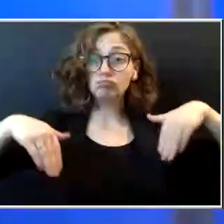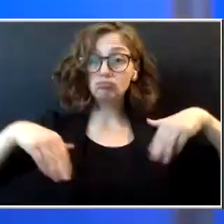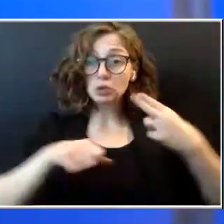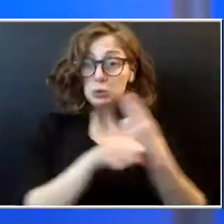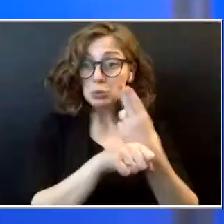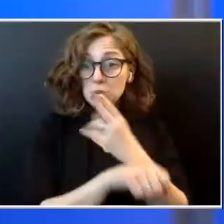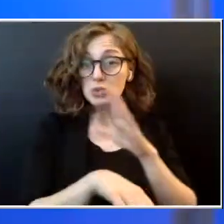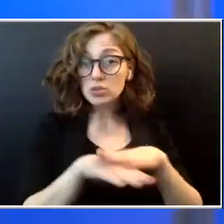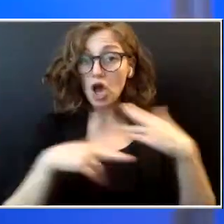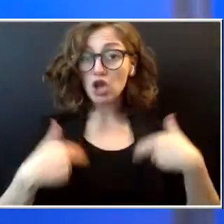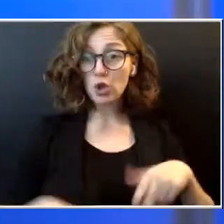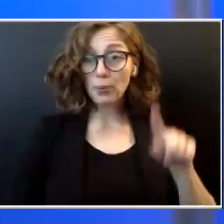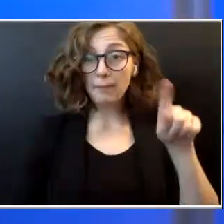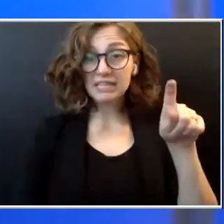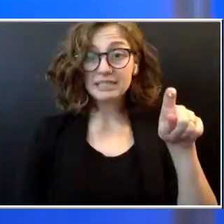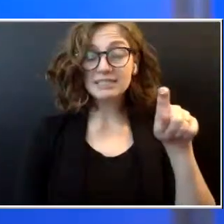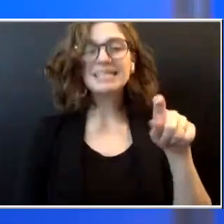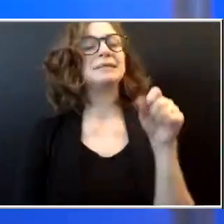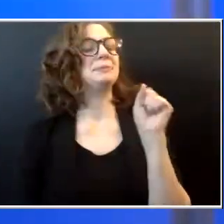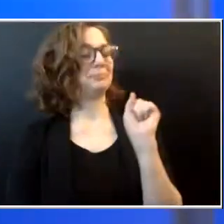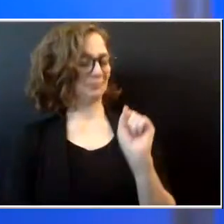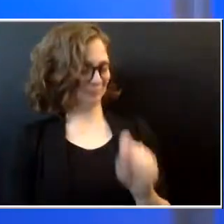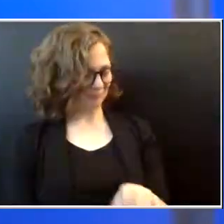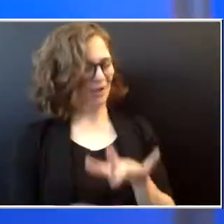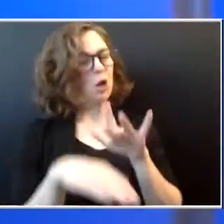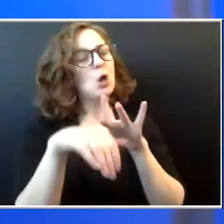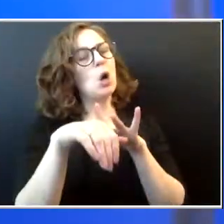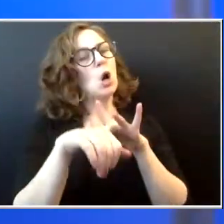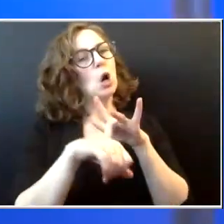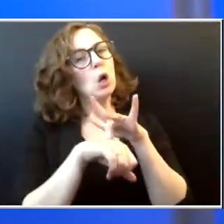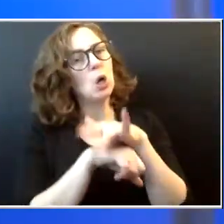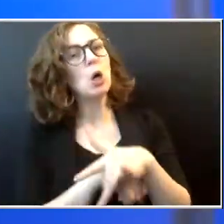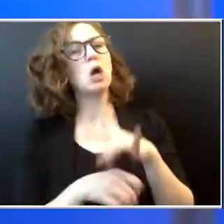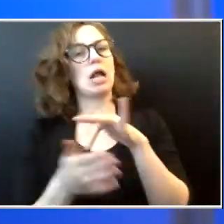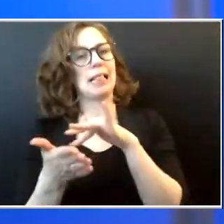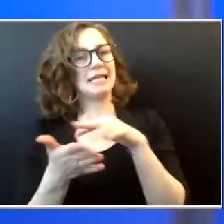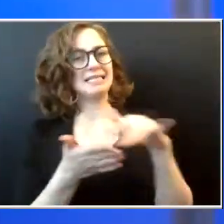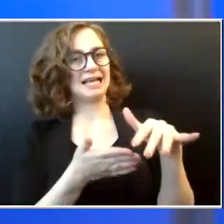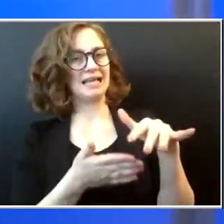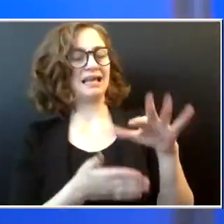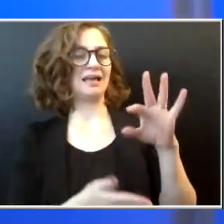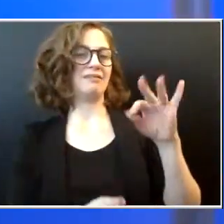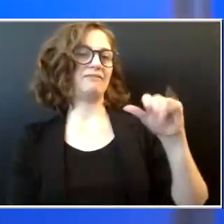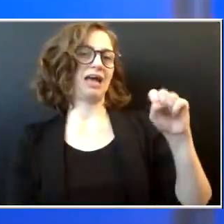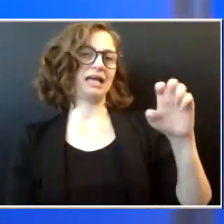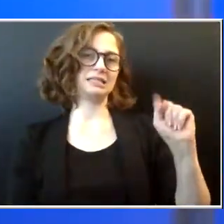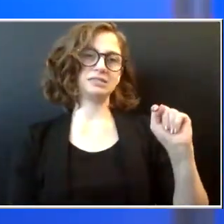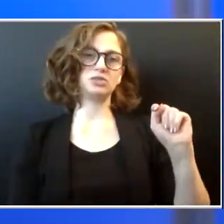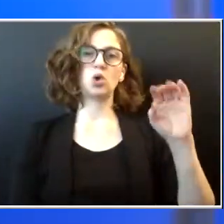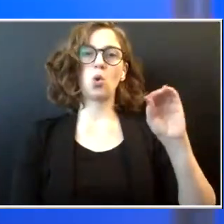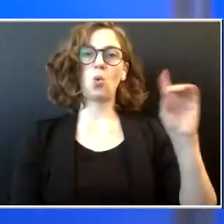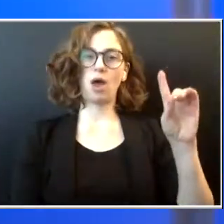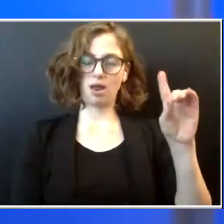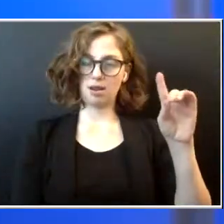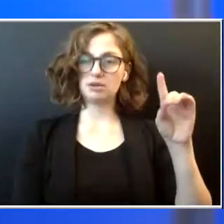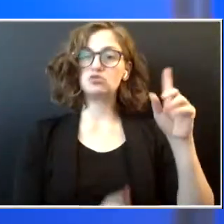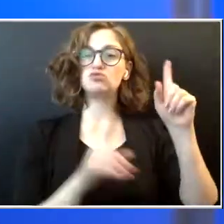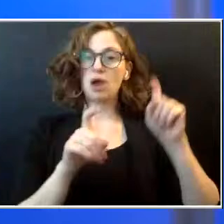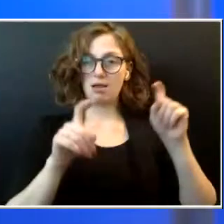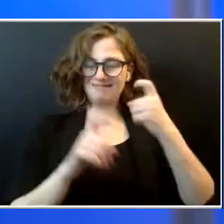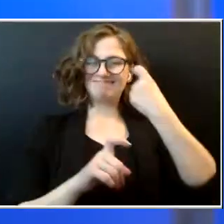It has in early studies. So there's the FAST-01 trial that was just completed at University of Cincinnati, and this